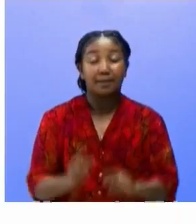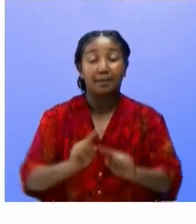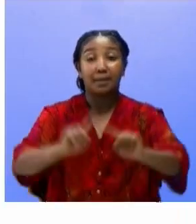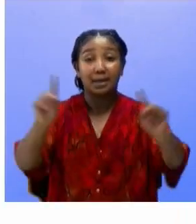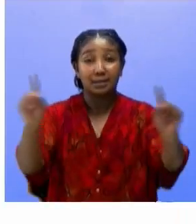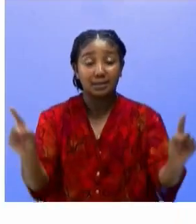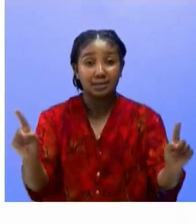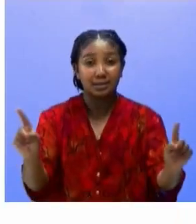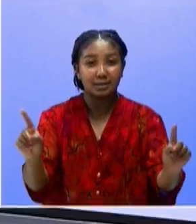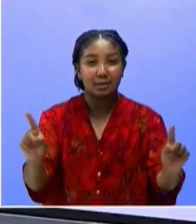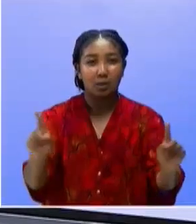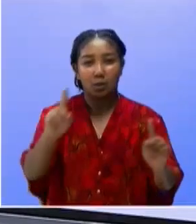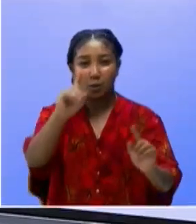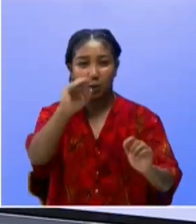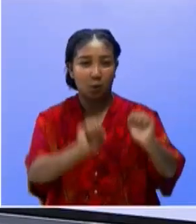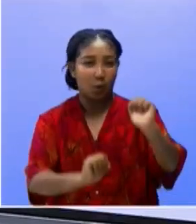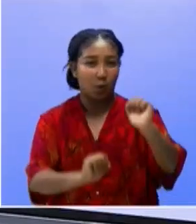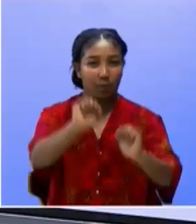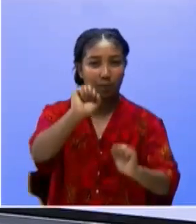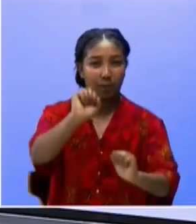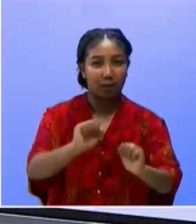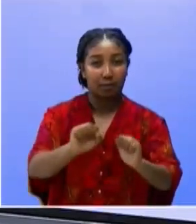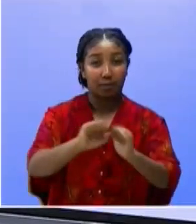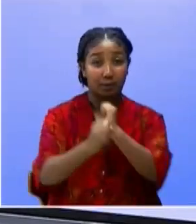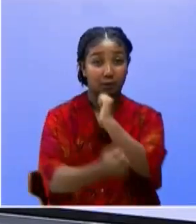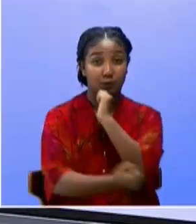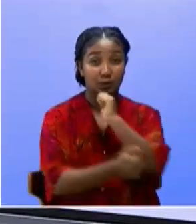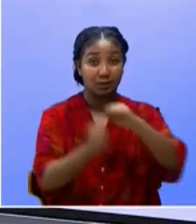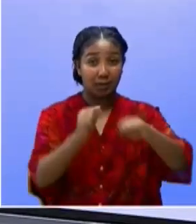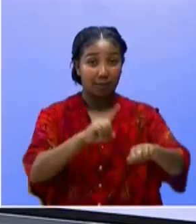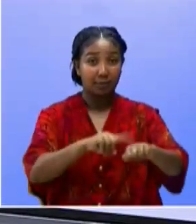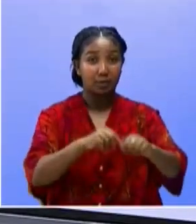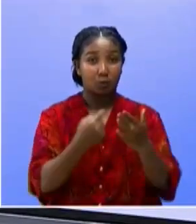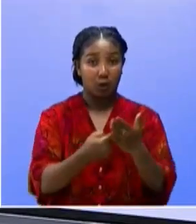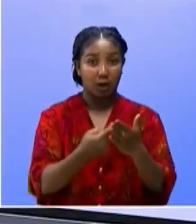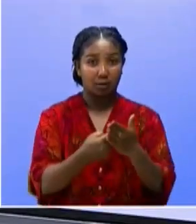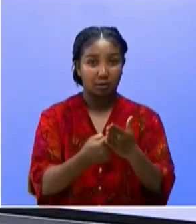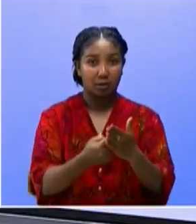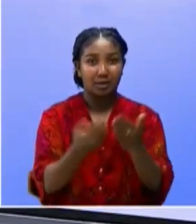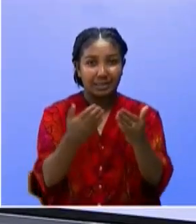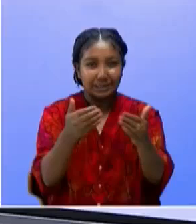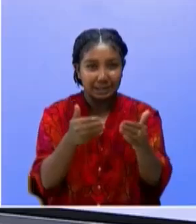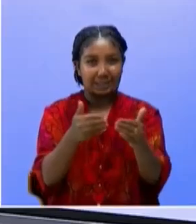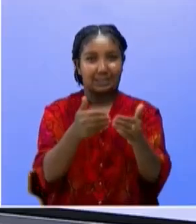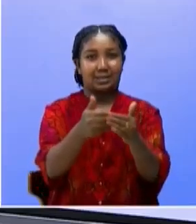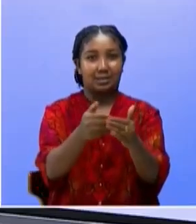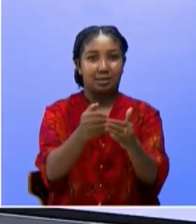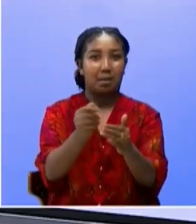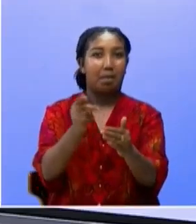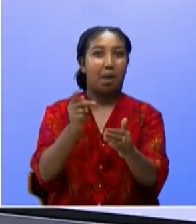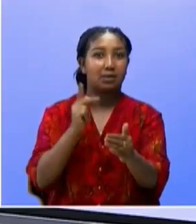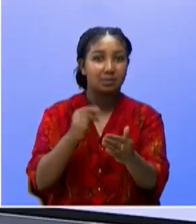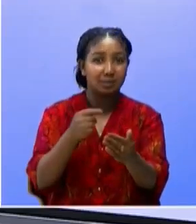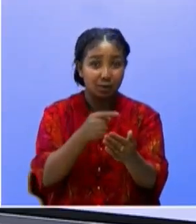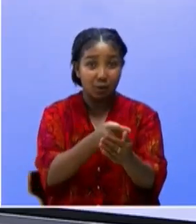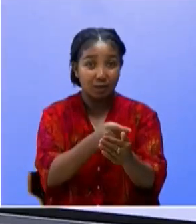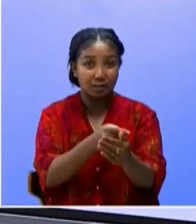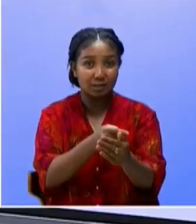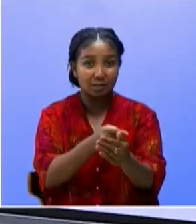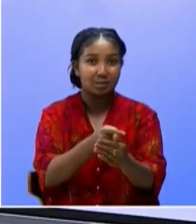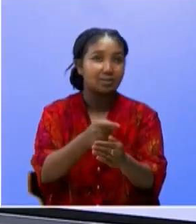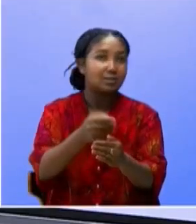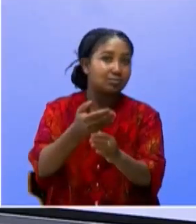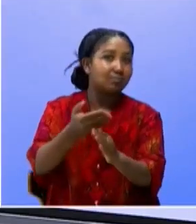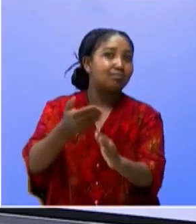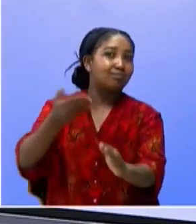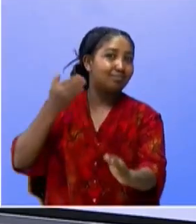But when we compare according to the time, this one is a recent past and this one is what? Yes,